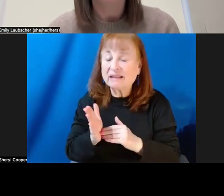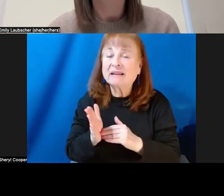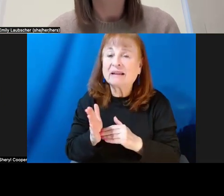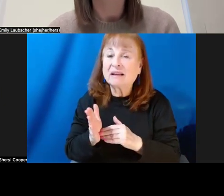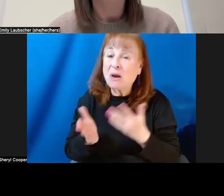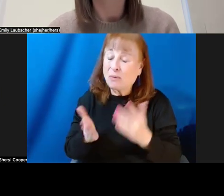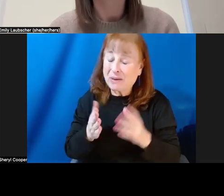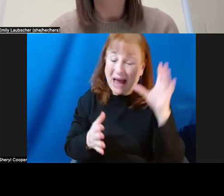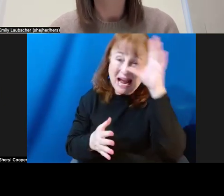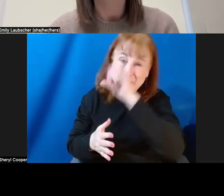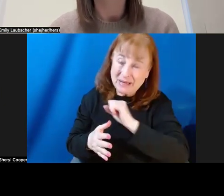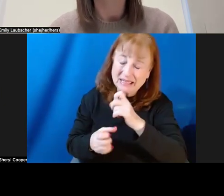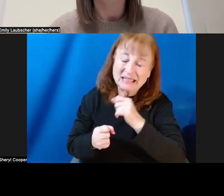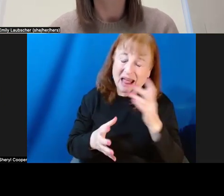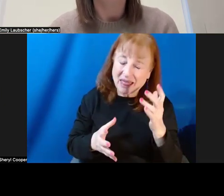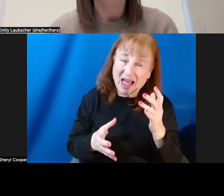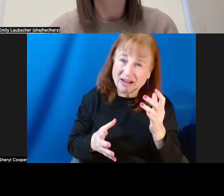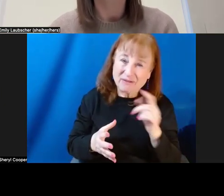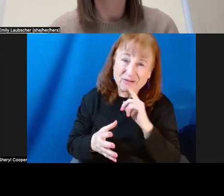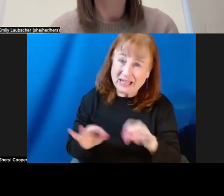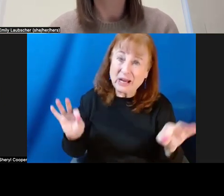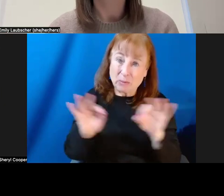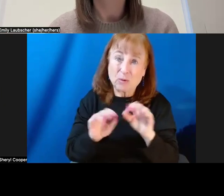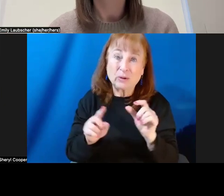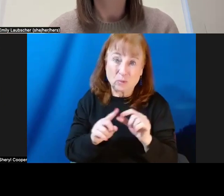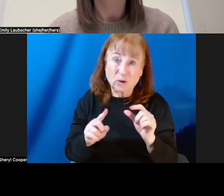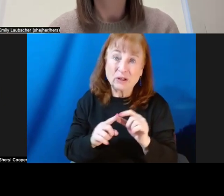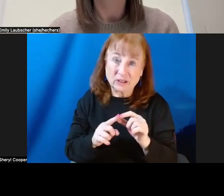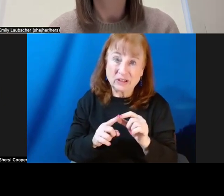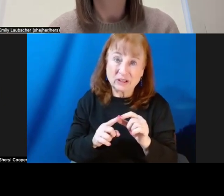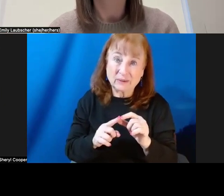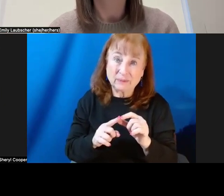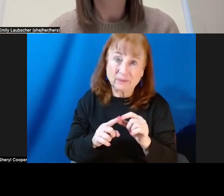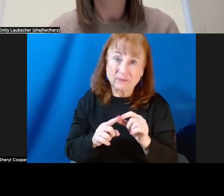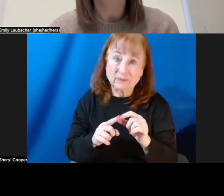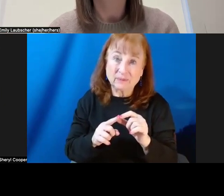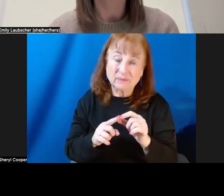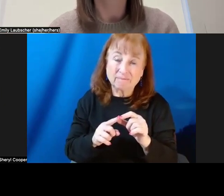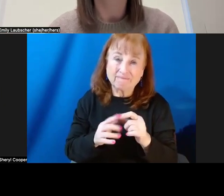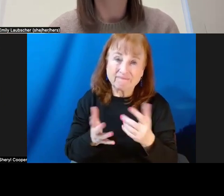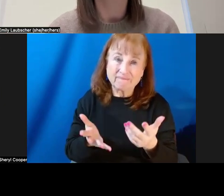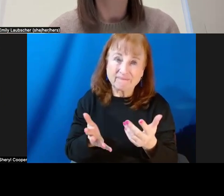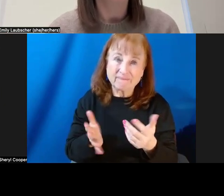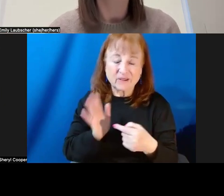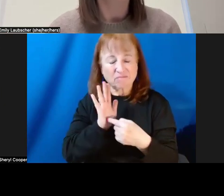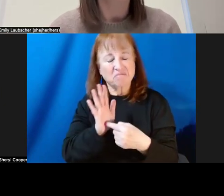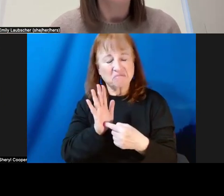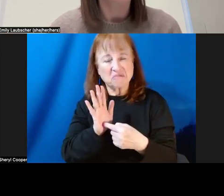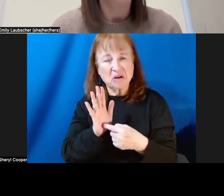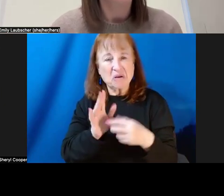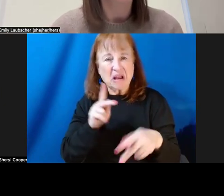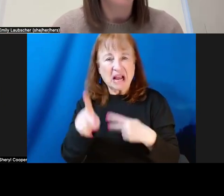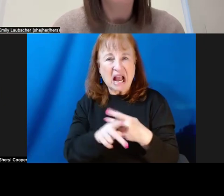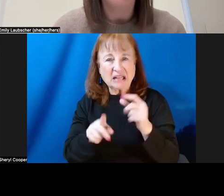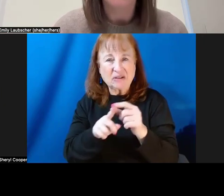miss out on a lot of really important words that are reflective of the types of